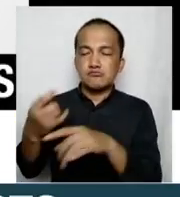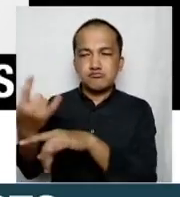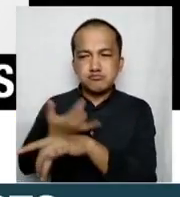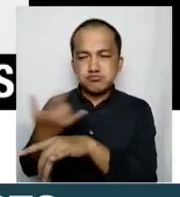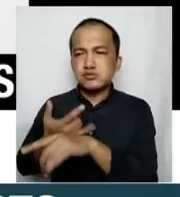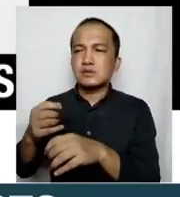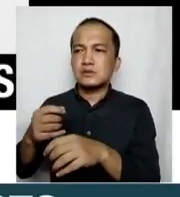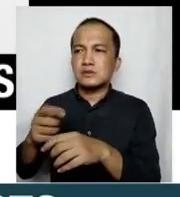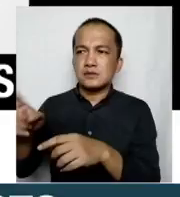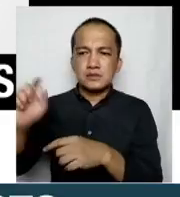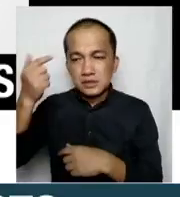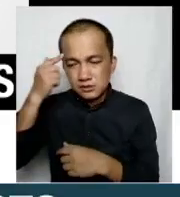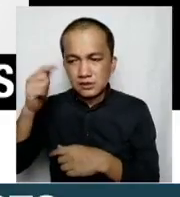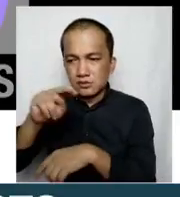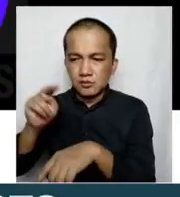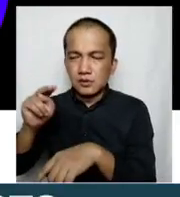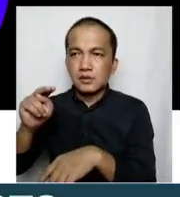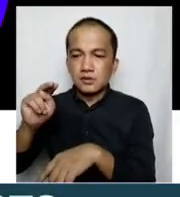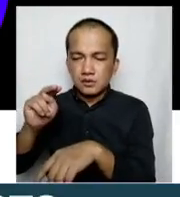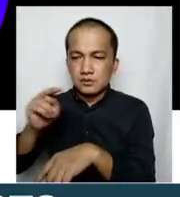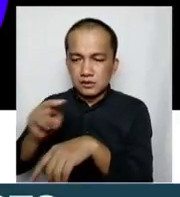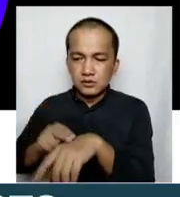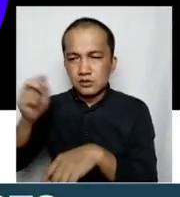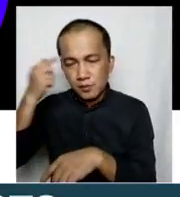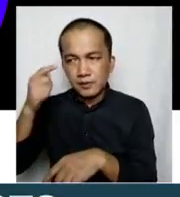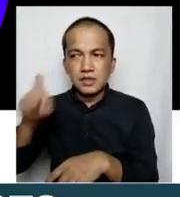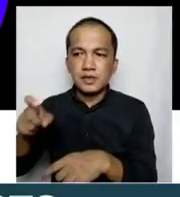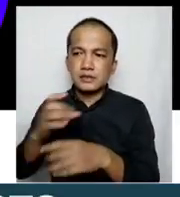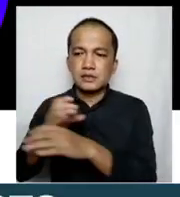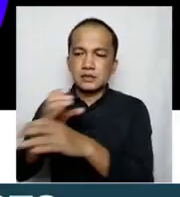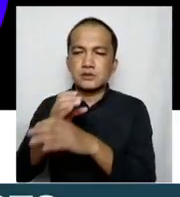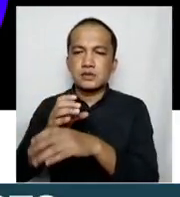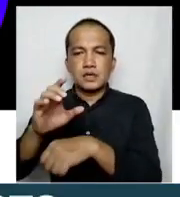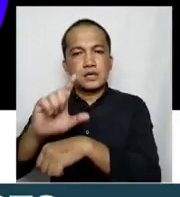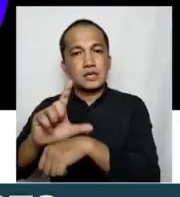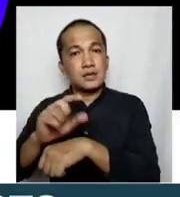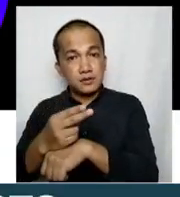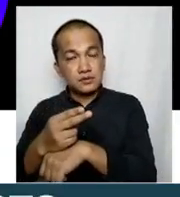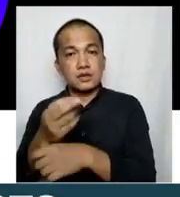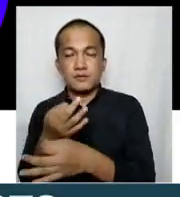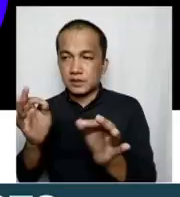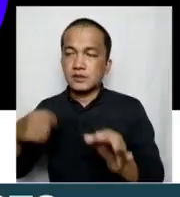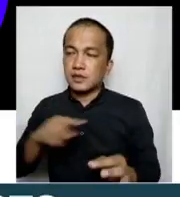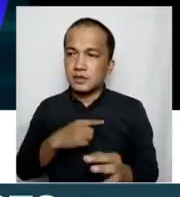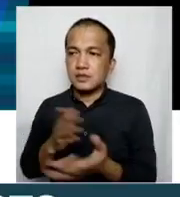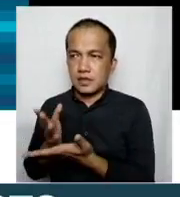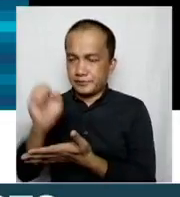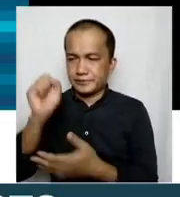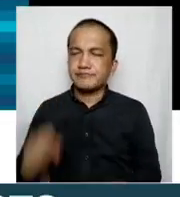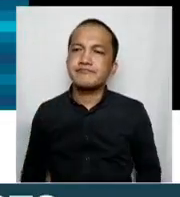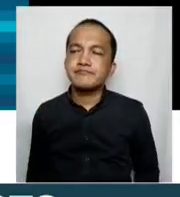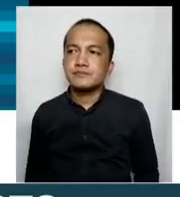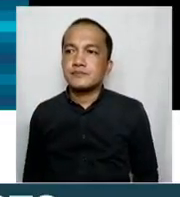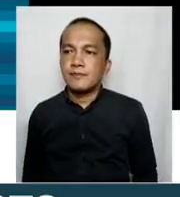national government, dapat pangalagaan talaga yung kabuhayan at kalayaan natin at karapatan. No?